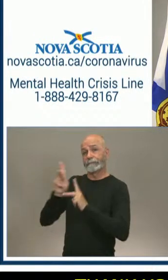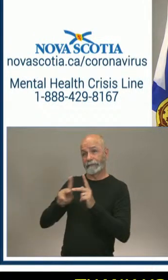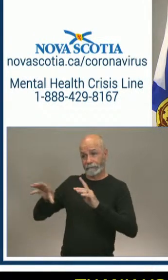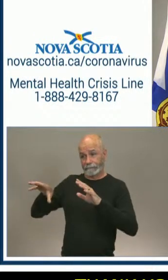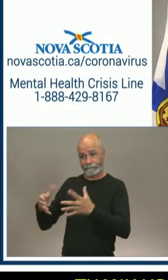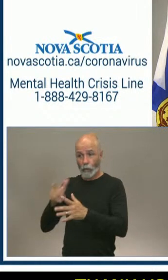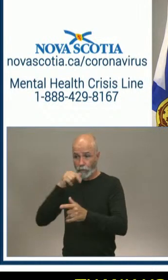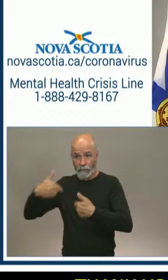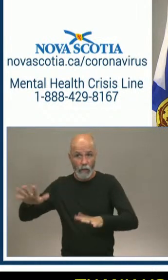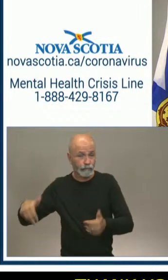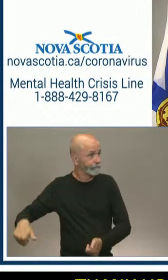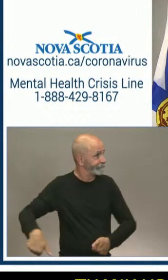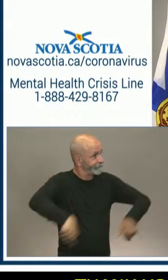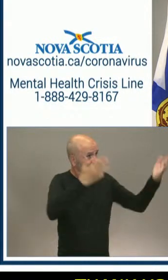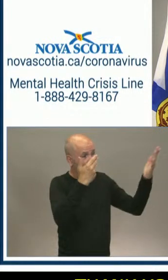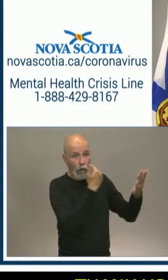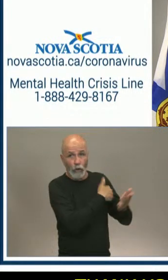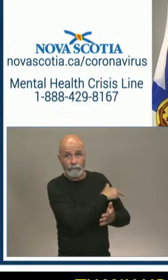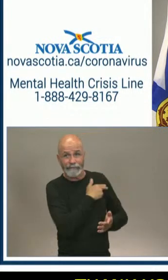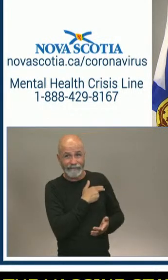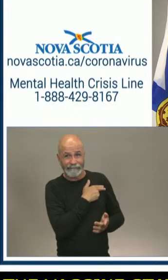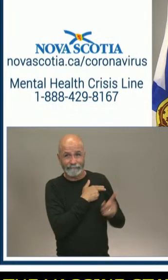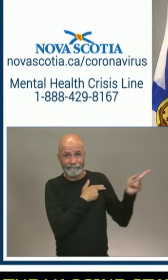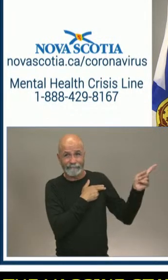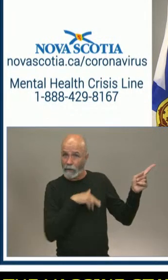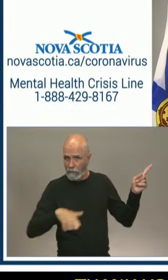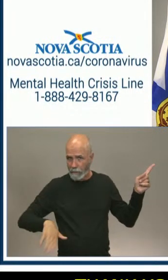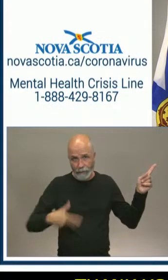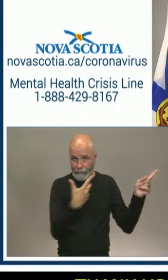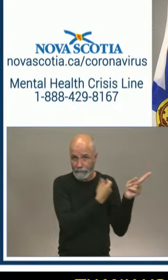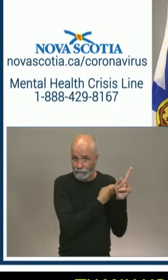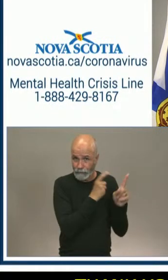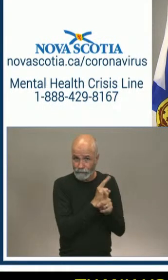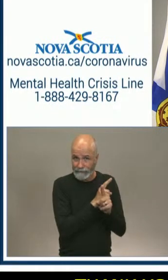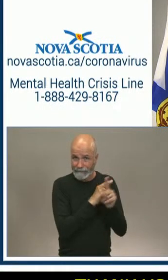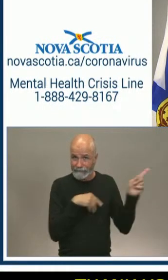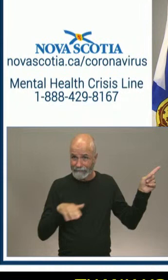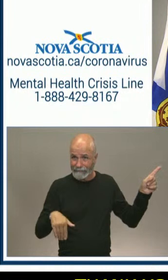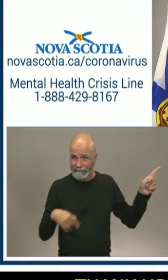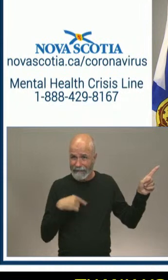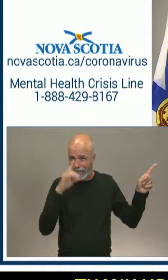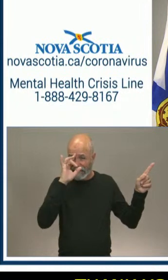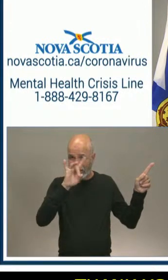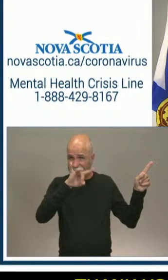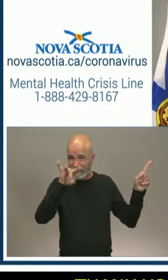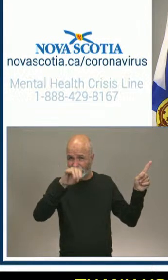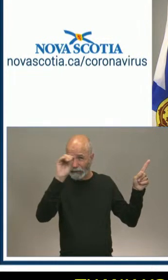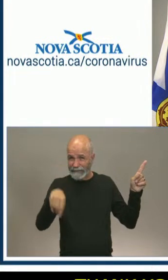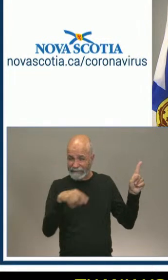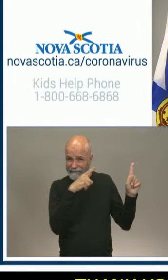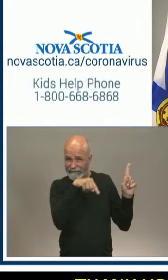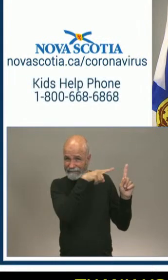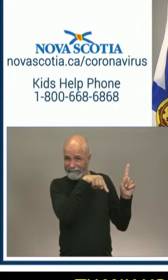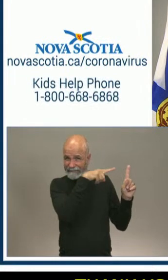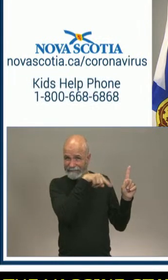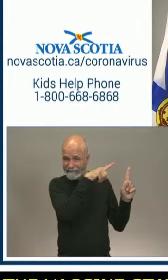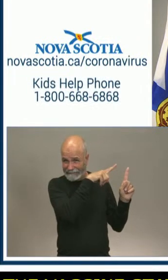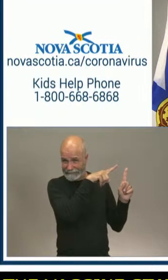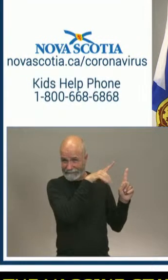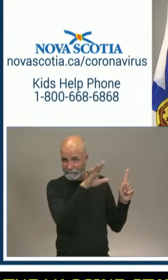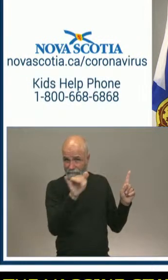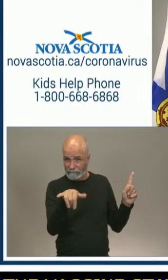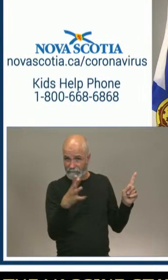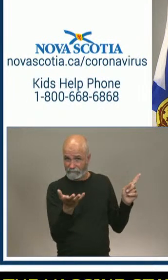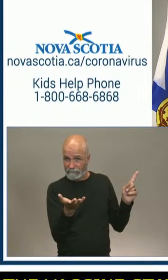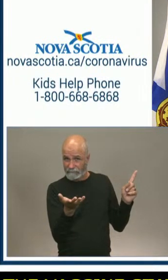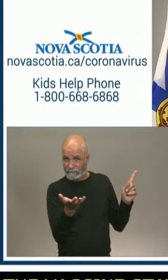hospitalized who weren't vaccinated, is in the 88% range. Could this be attributed to